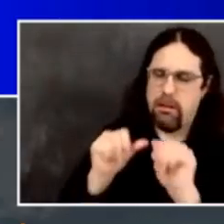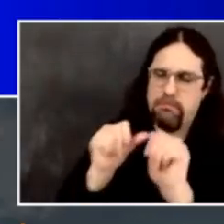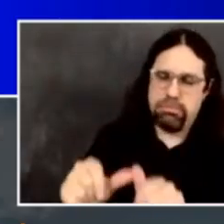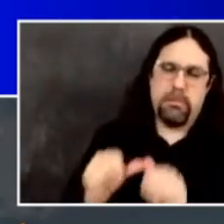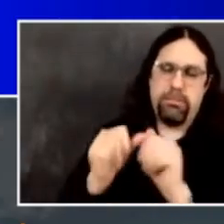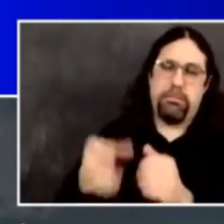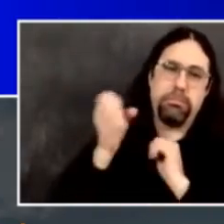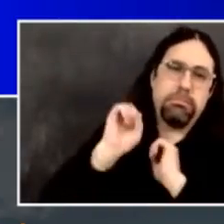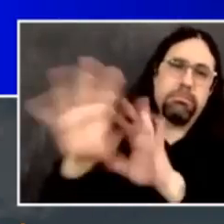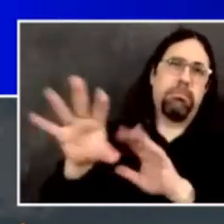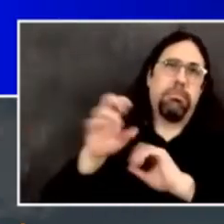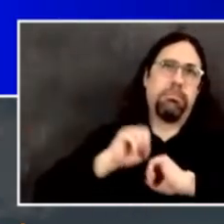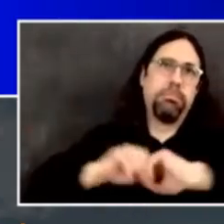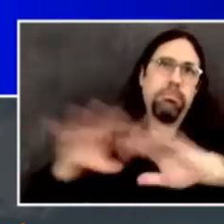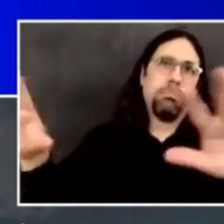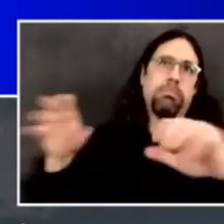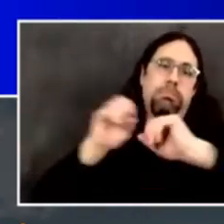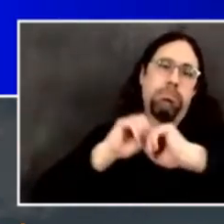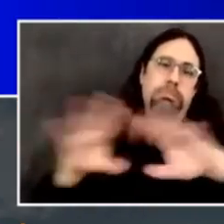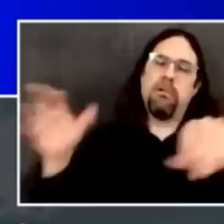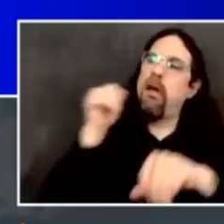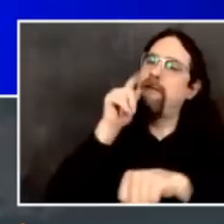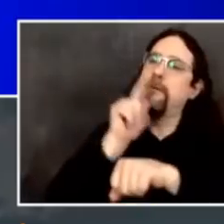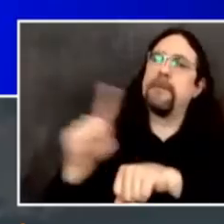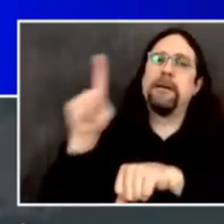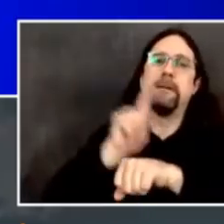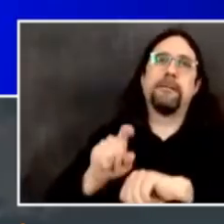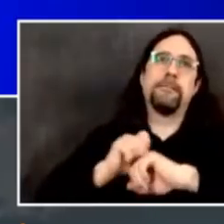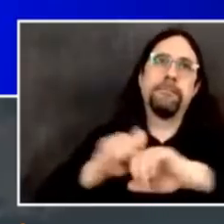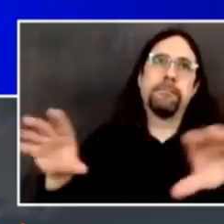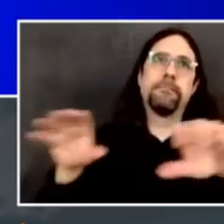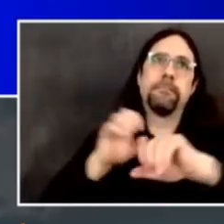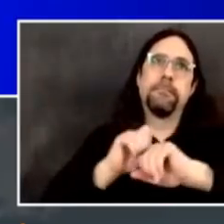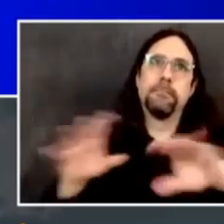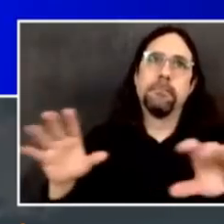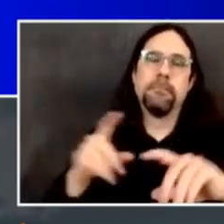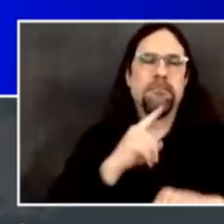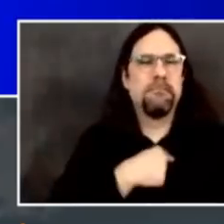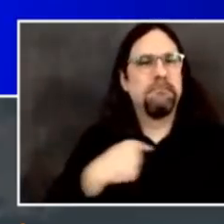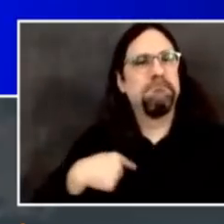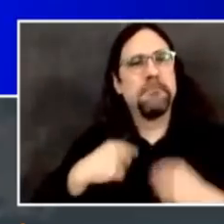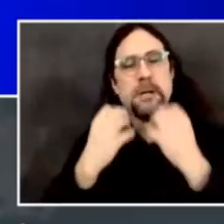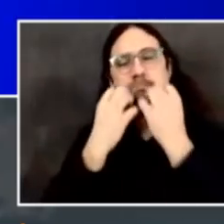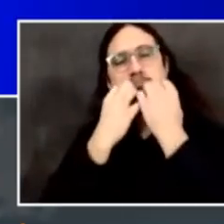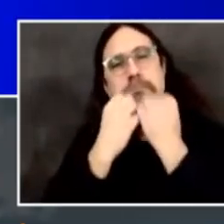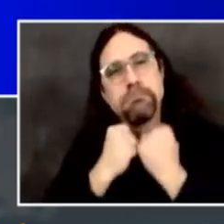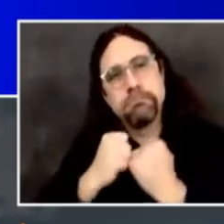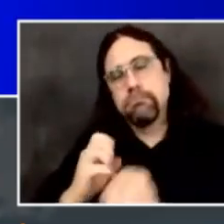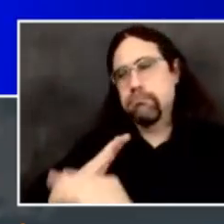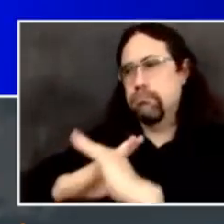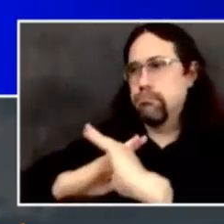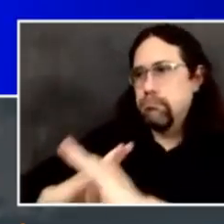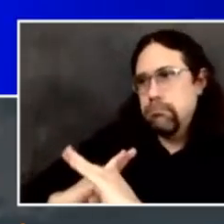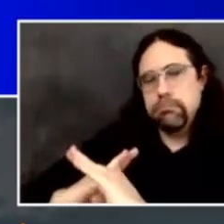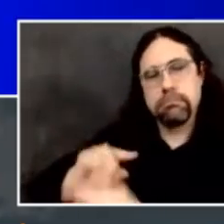individuals who are living there and who mean so much to so many families in this city. That's a commitment we're going to keep.